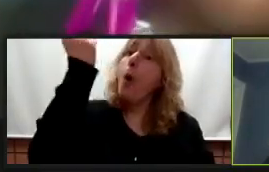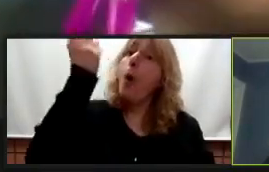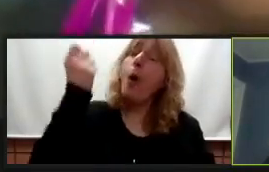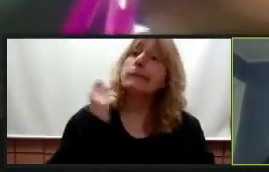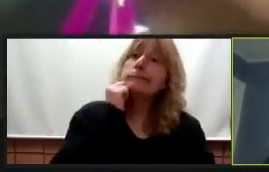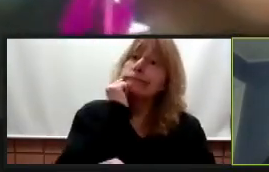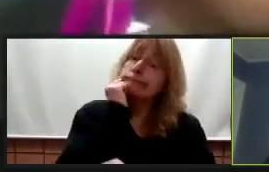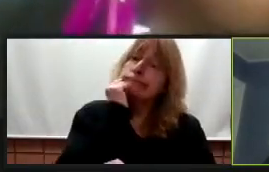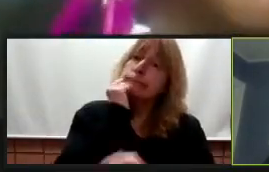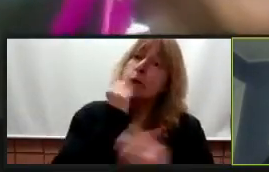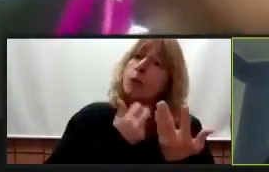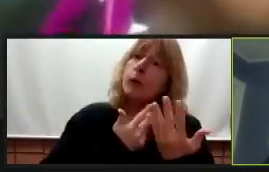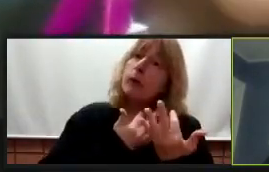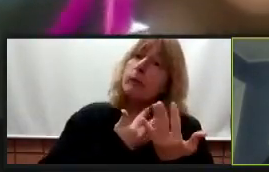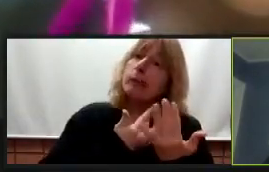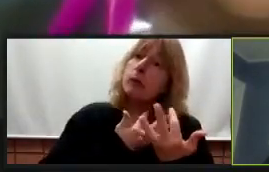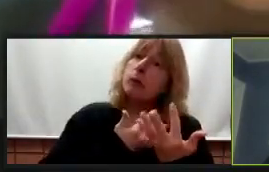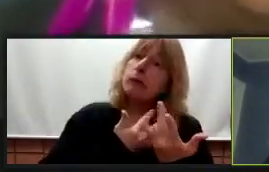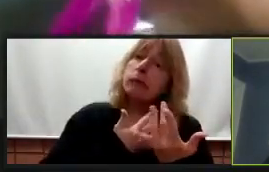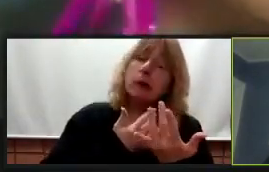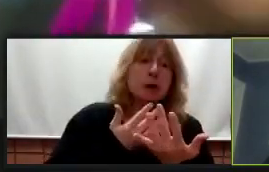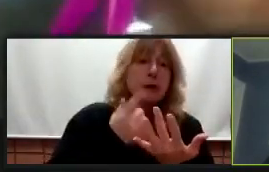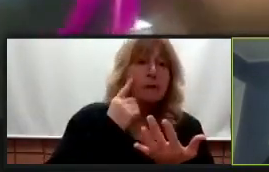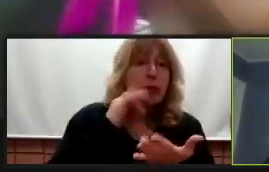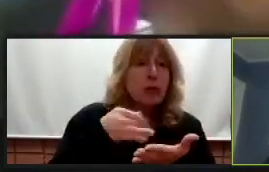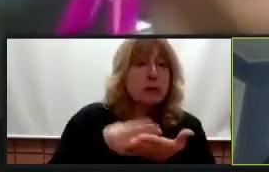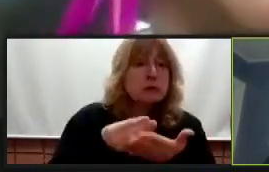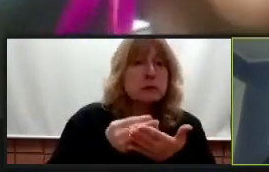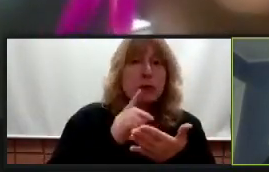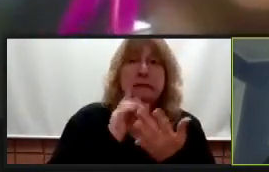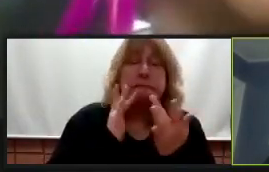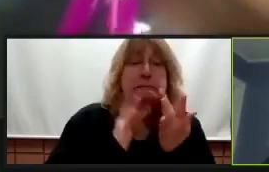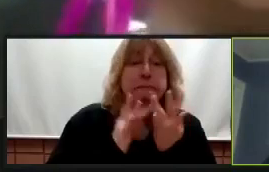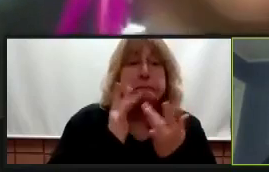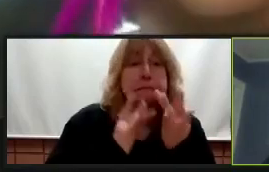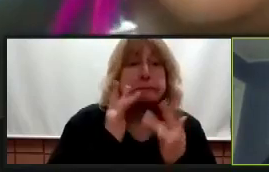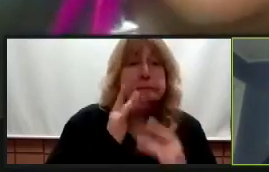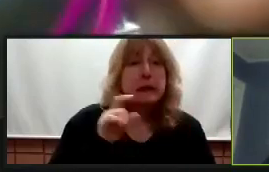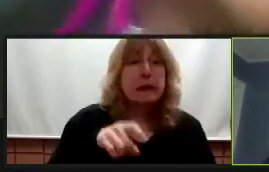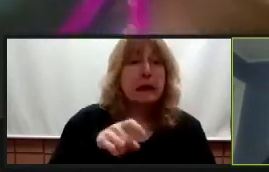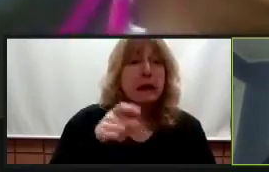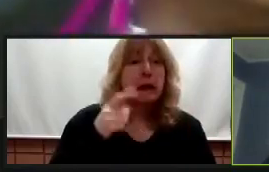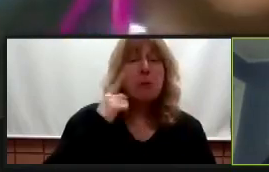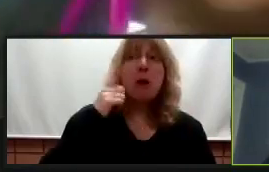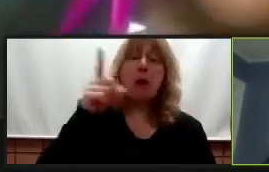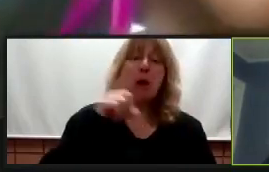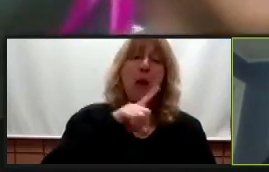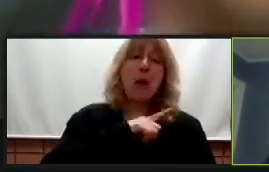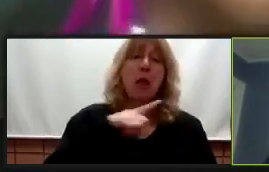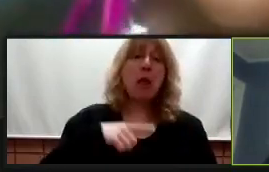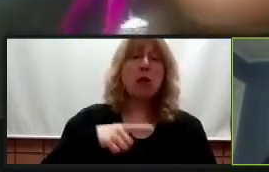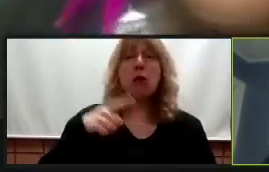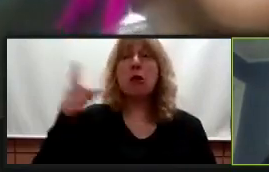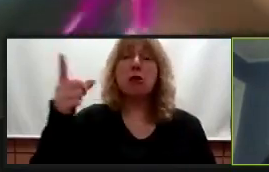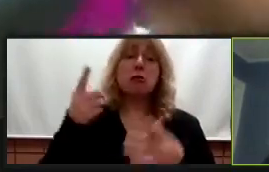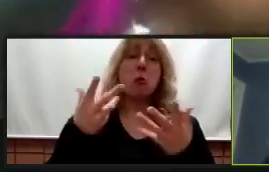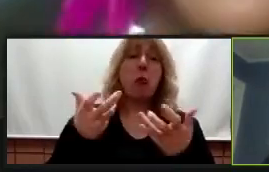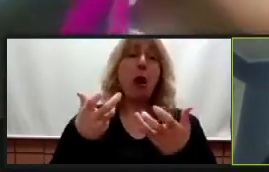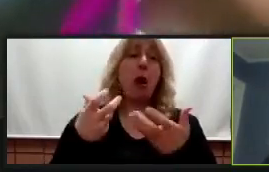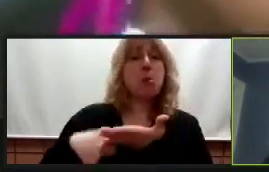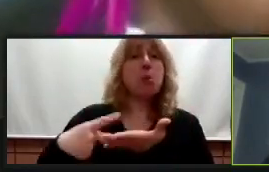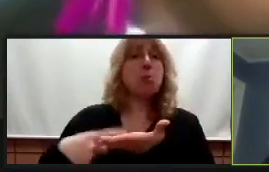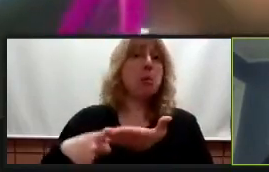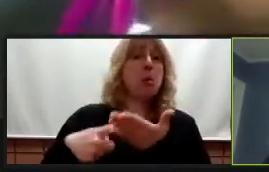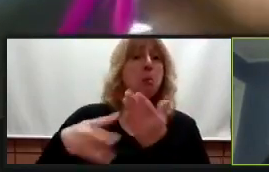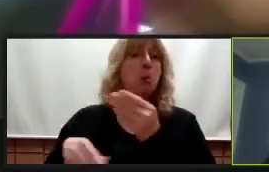for those schools in those areas just so that the legislature can just kind of duke this thing out? I don't